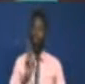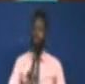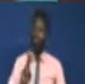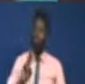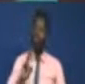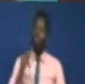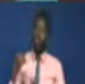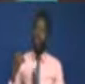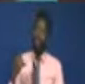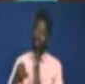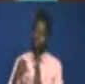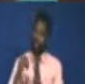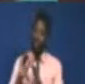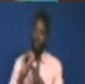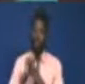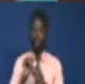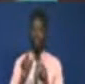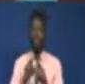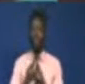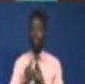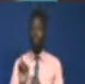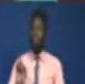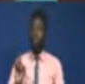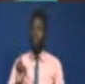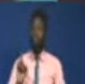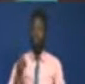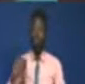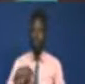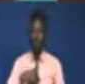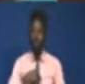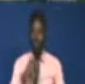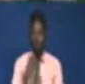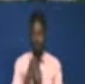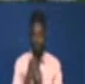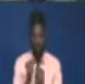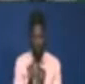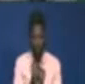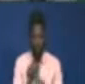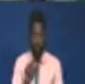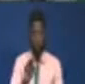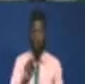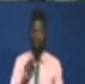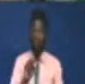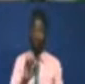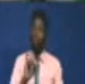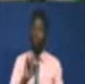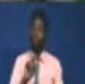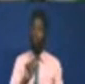responsibilities as a ministry, and I know we'll be working with NITA to be able to ensure